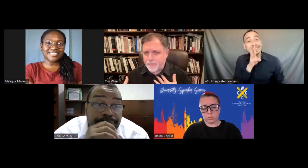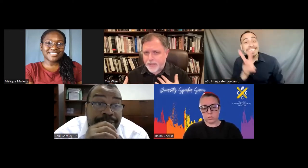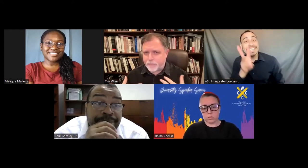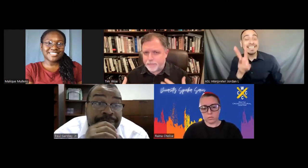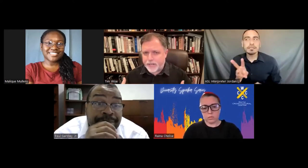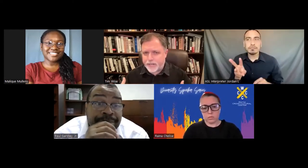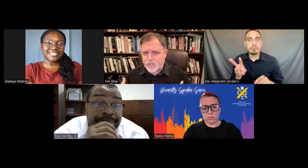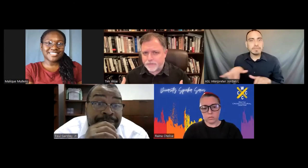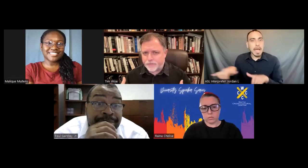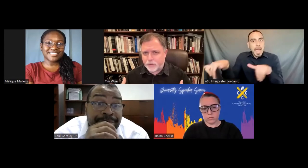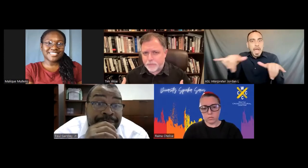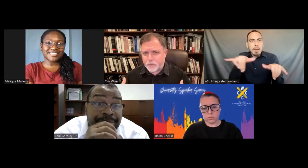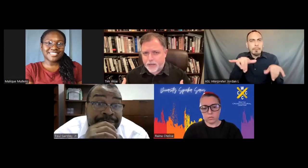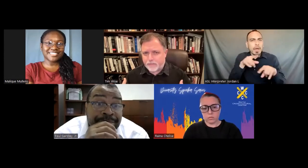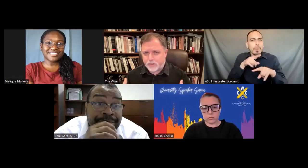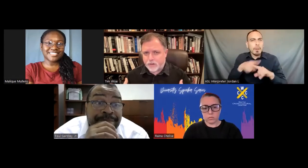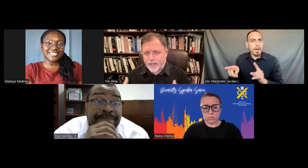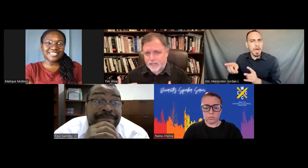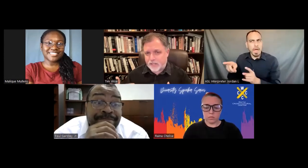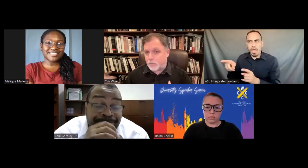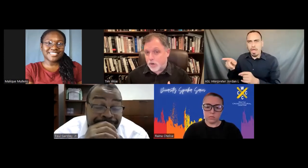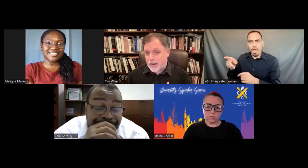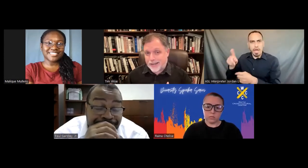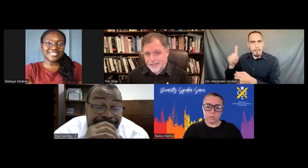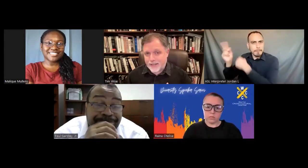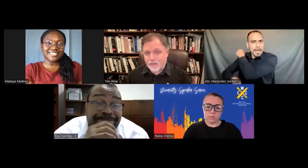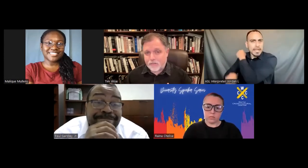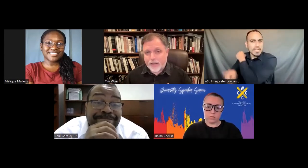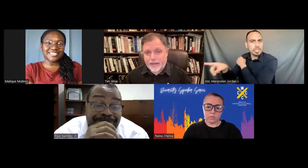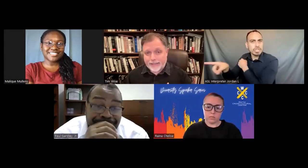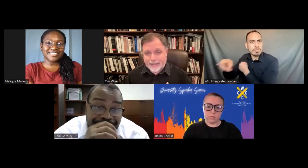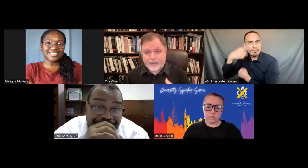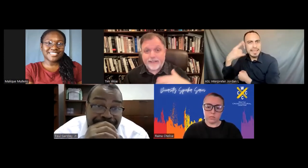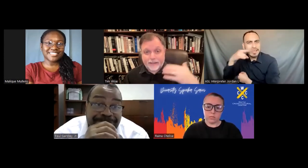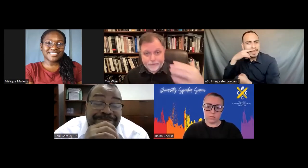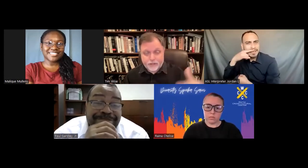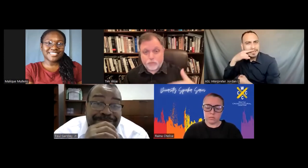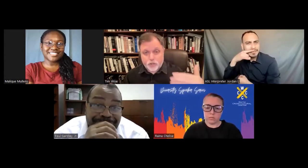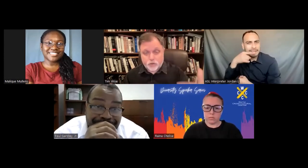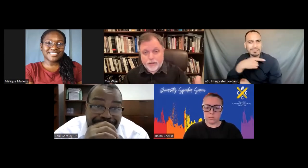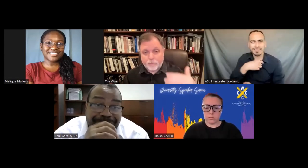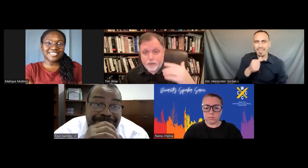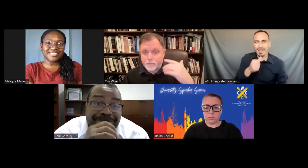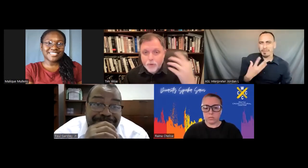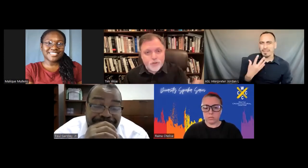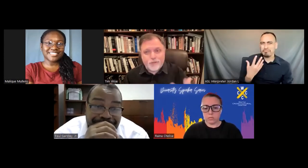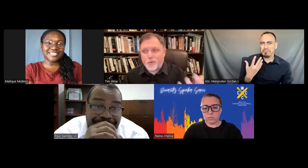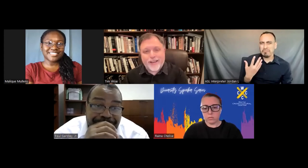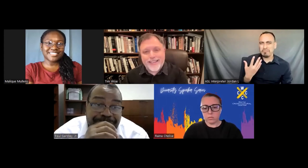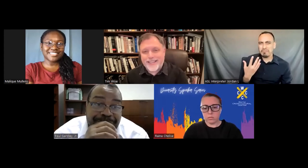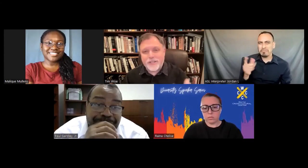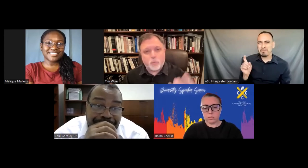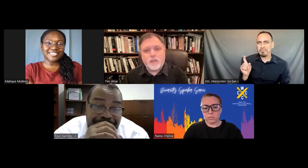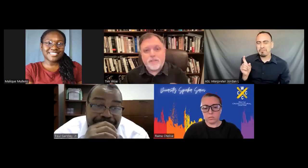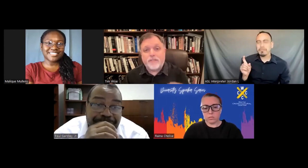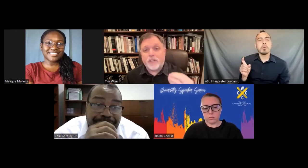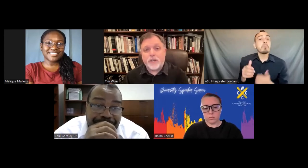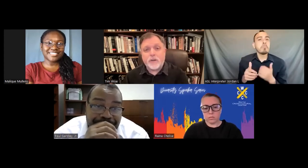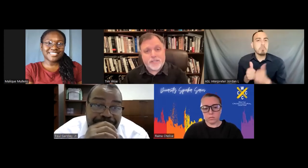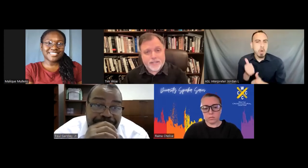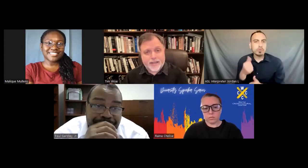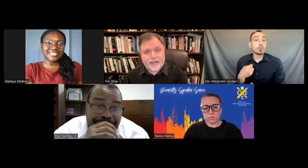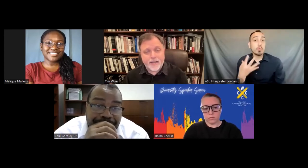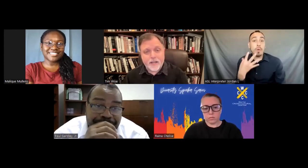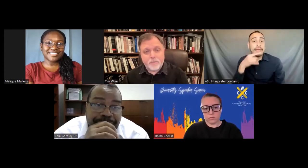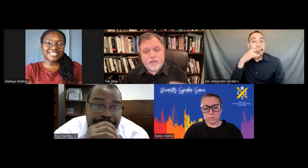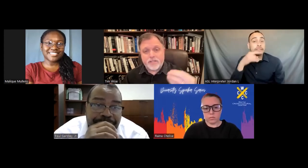office and punished for the misbehavior and some are not, right? And that had a definite racial element. Most of the white kids wouldn't have even